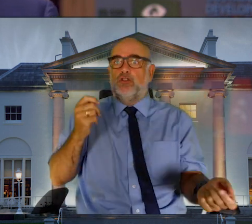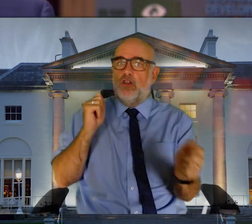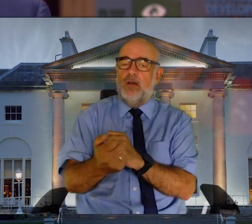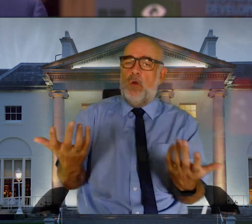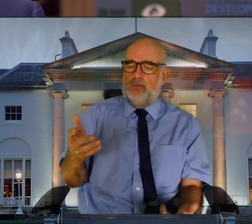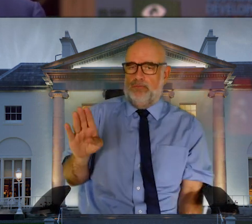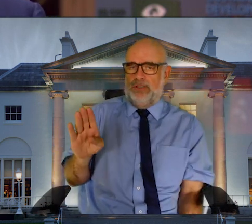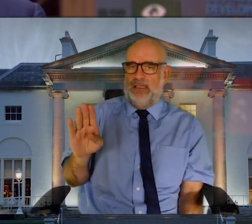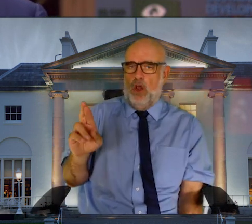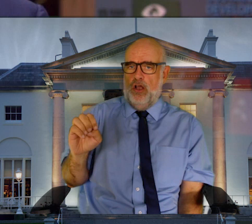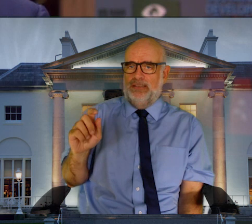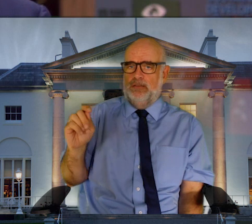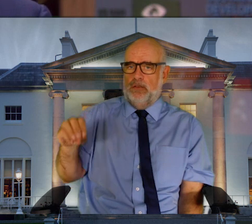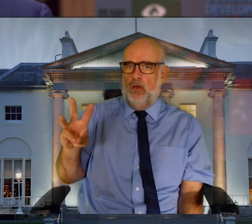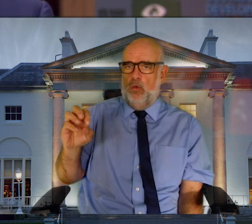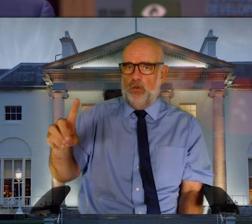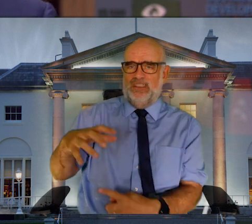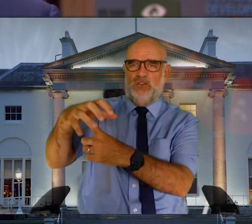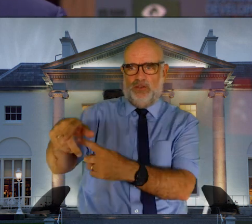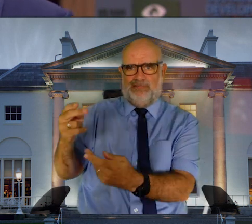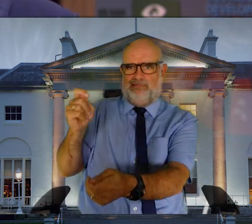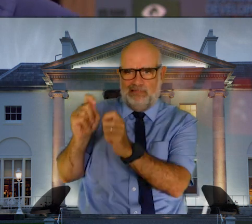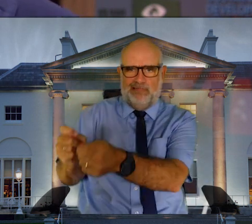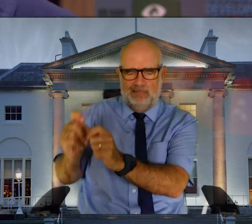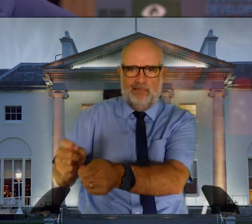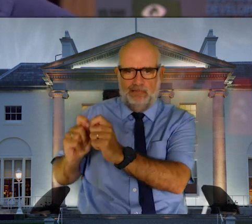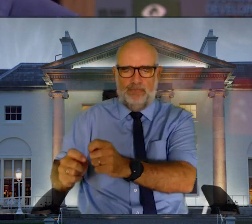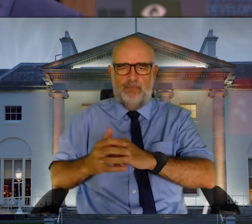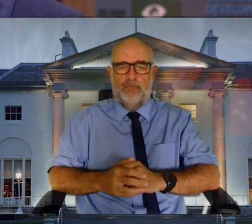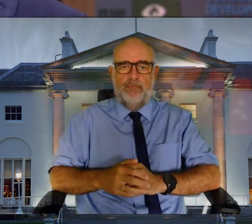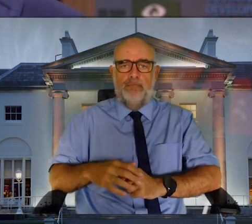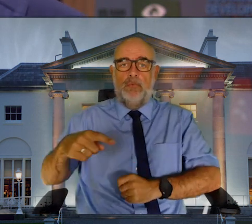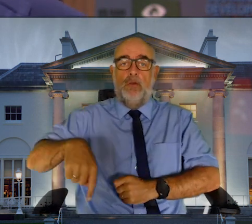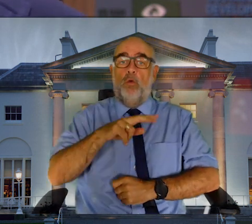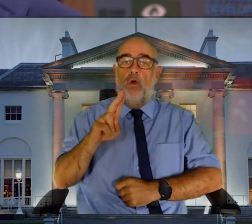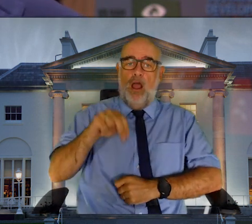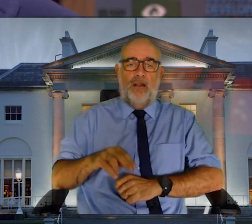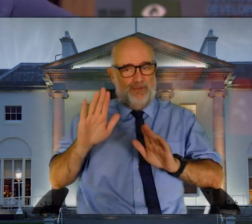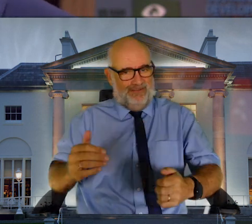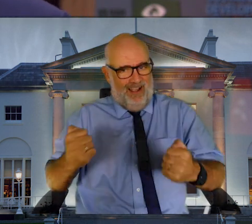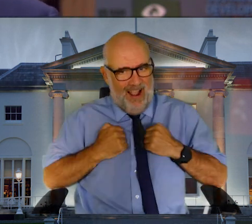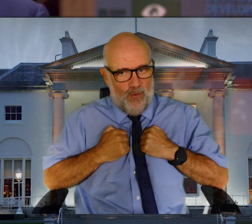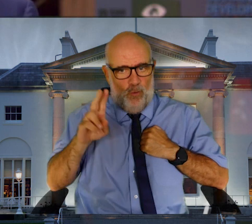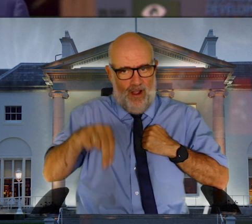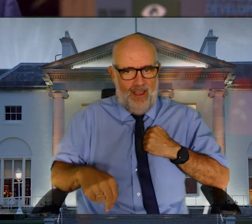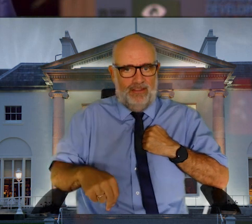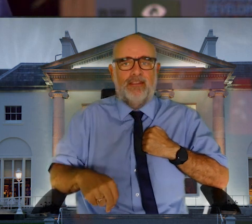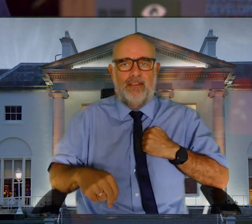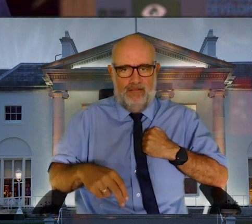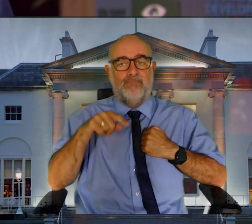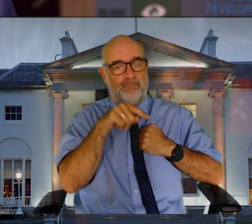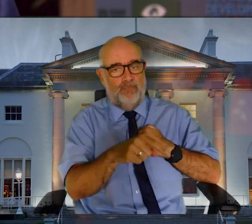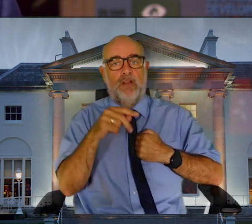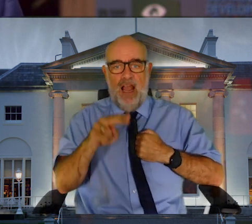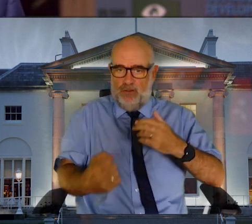Nations must be our United Nations. It will only be successful pursuing our common objective of sustaining